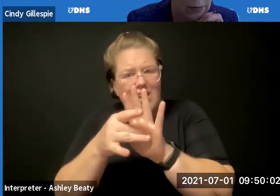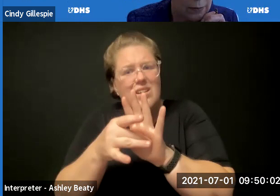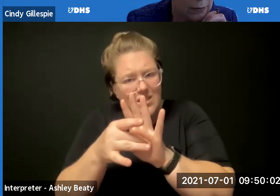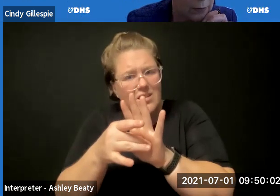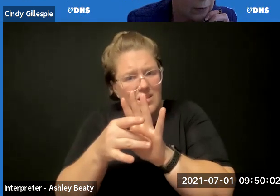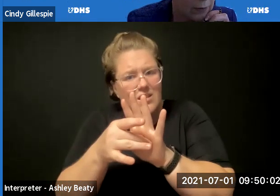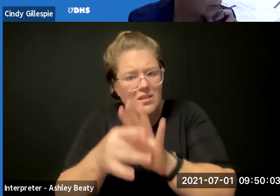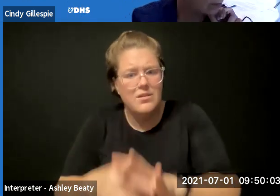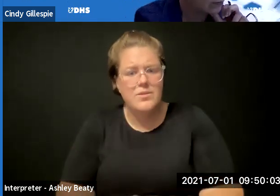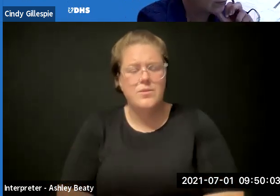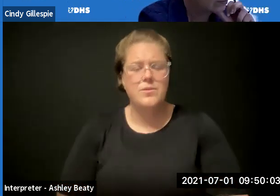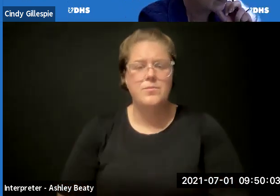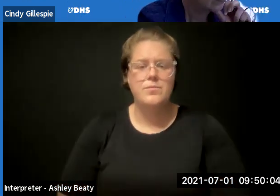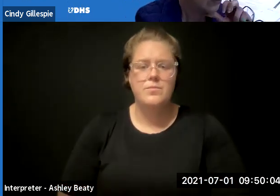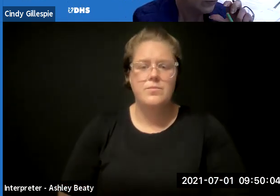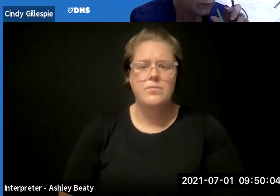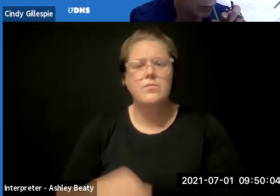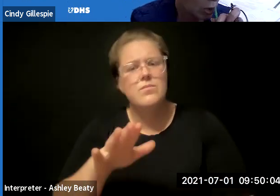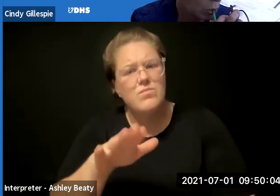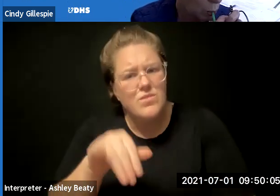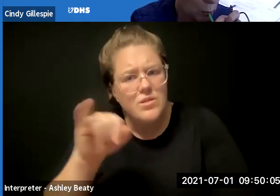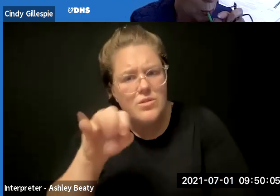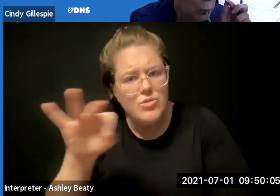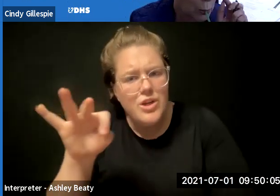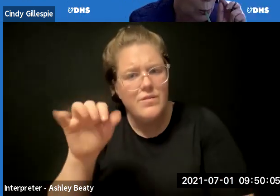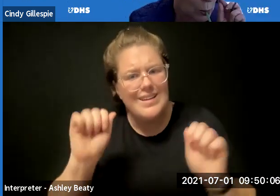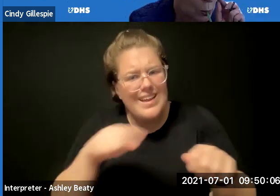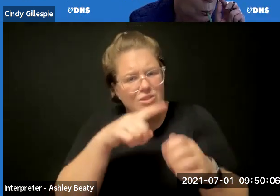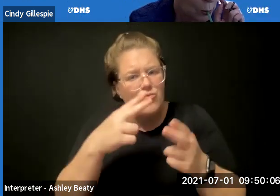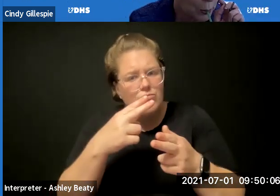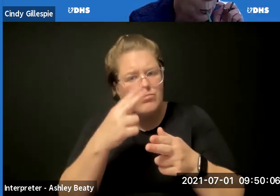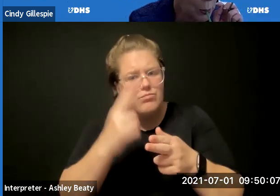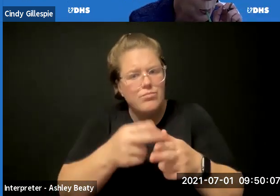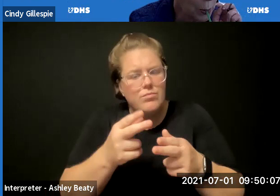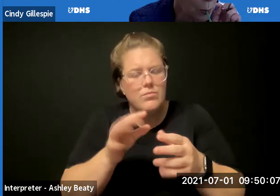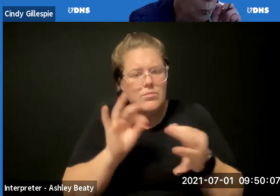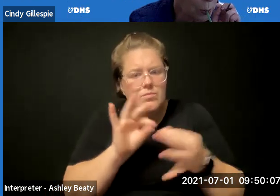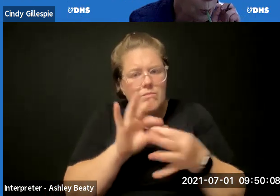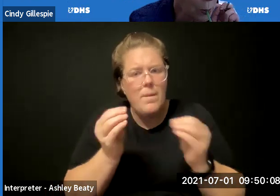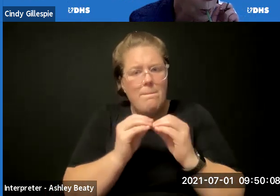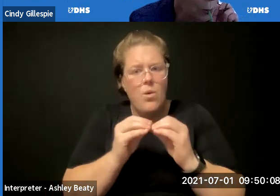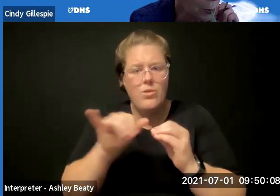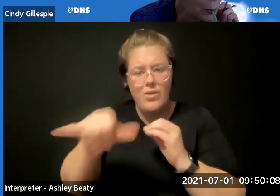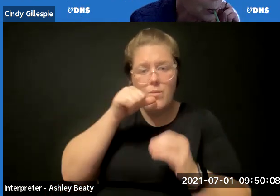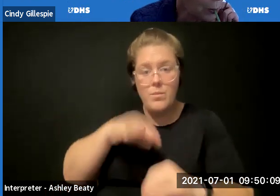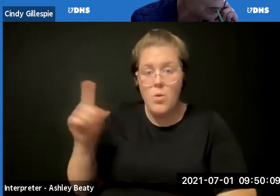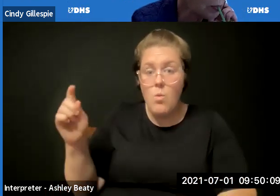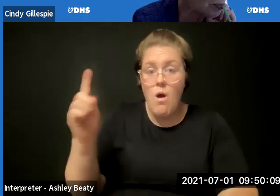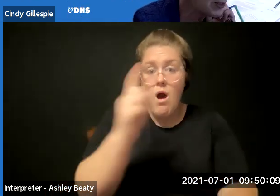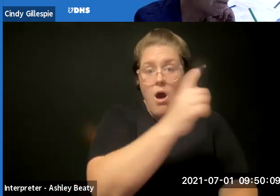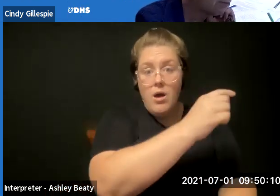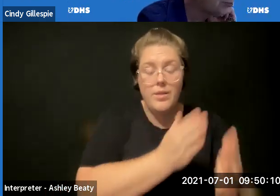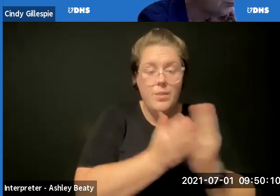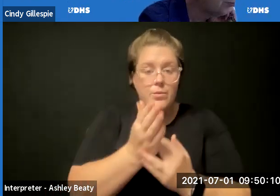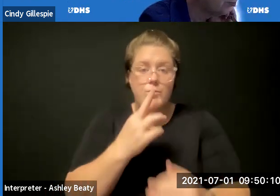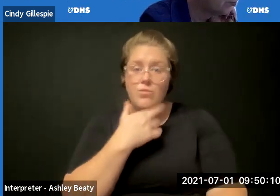talk about that a little bit more in terms of, because with her, as you said, kind of walking through the restaurant, was it, just trying to understand,